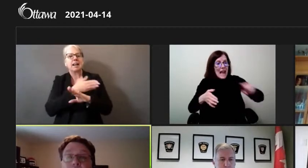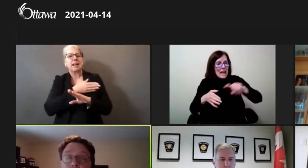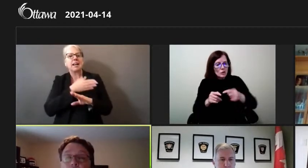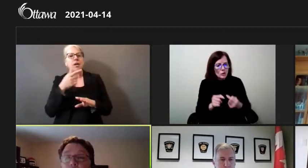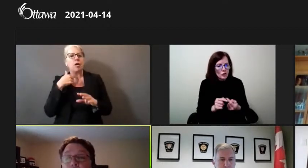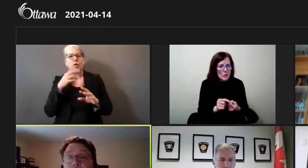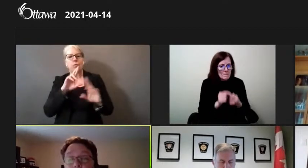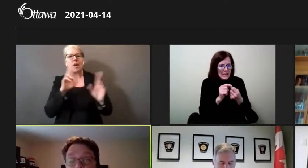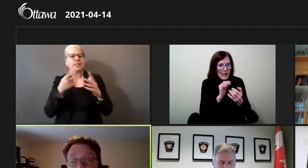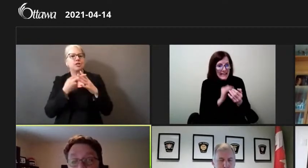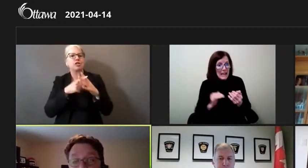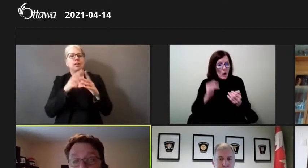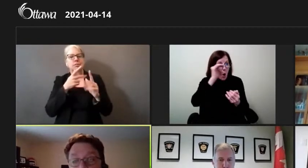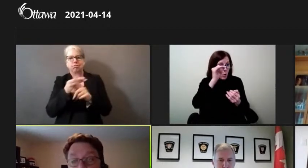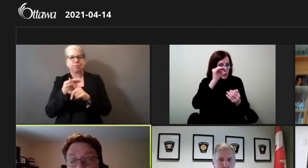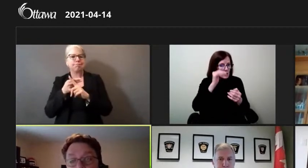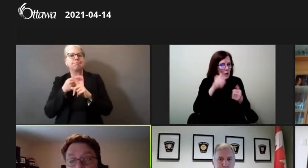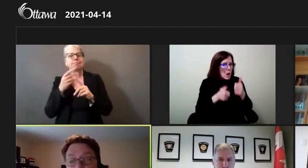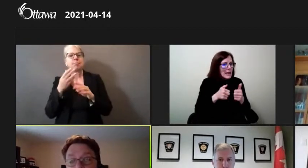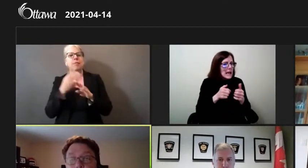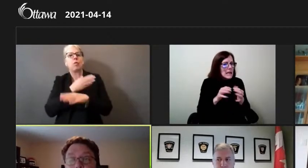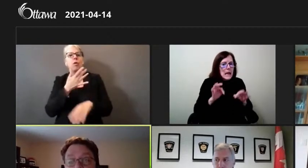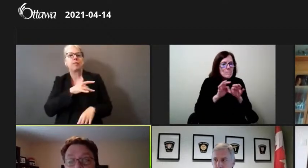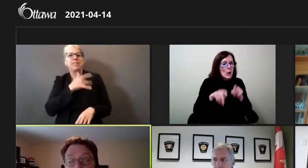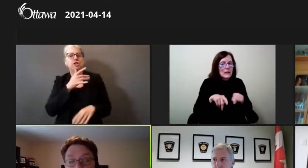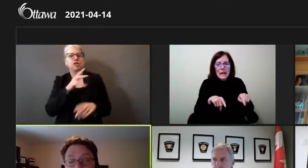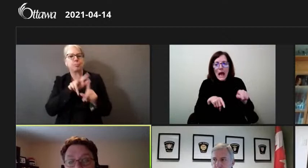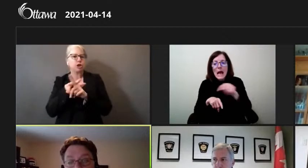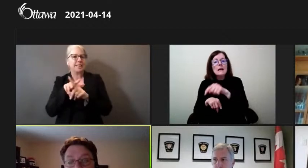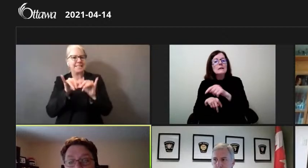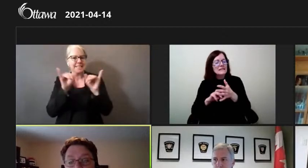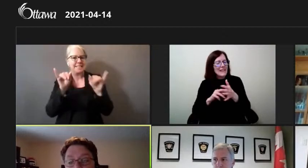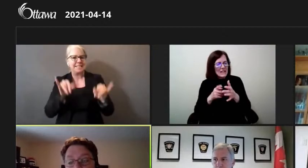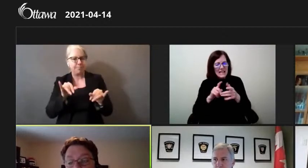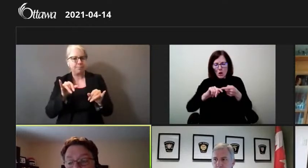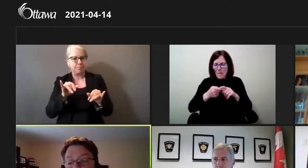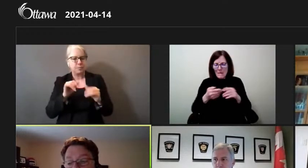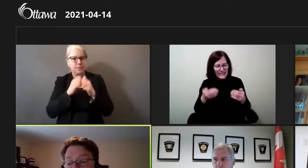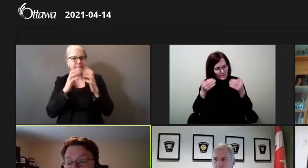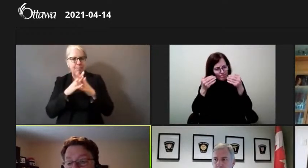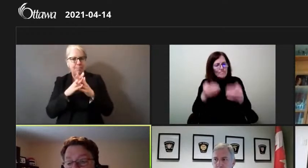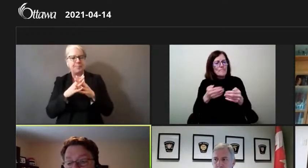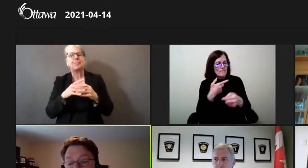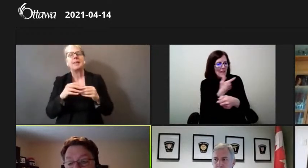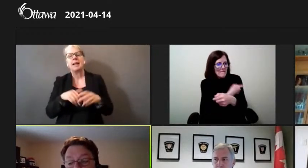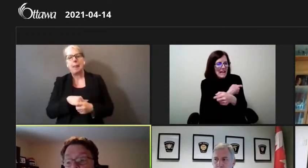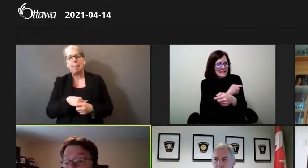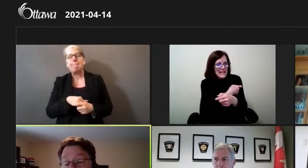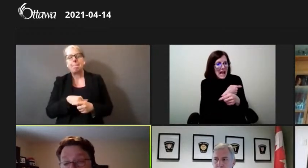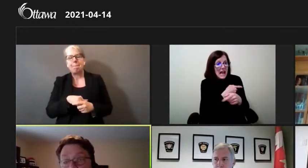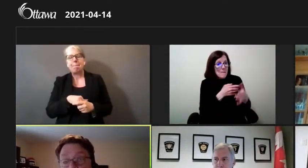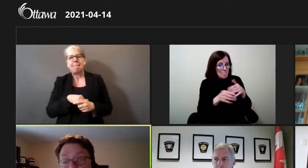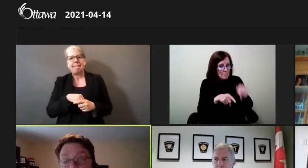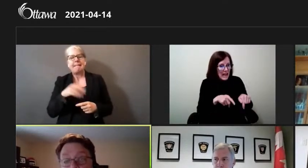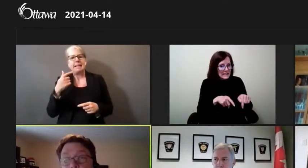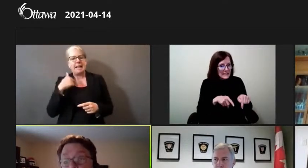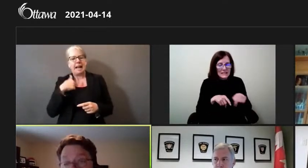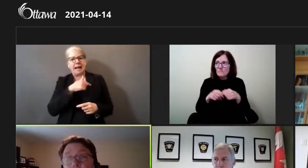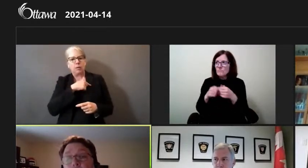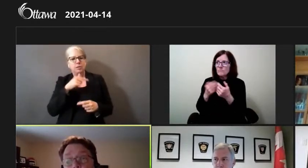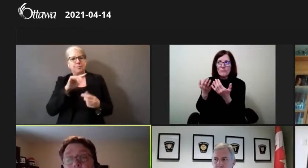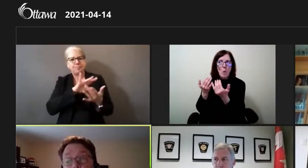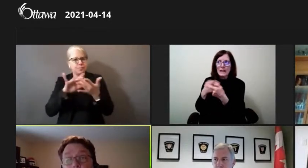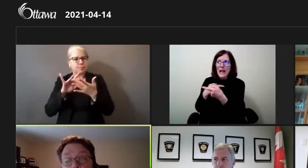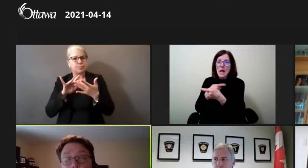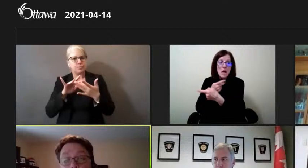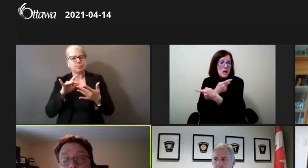them even before the provincial booking system was up. And in terms of our outreach efforts, they are